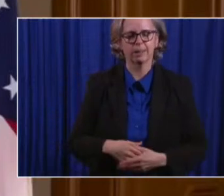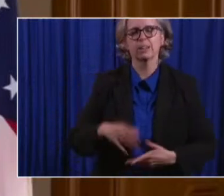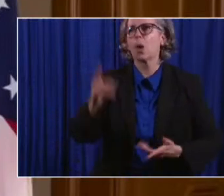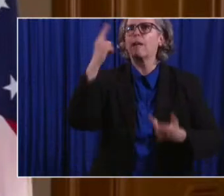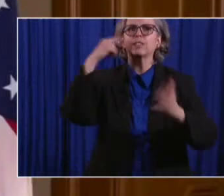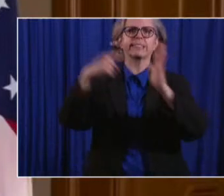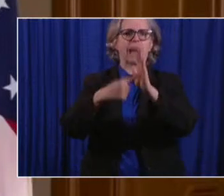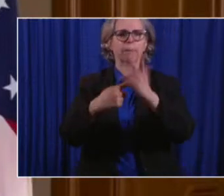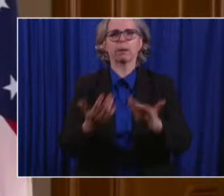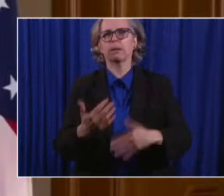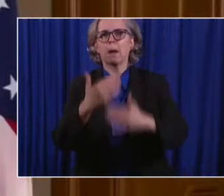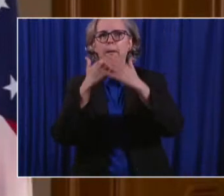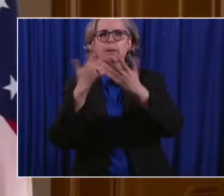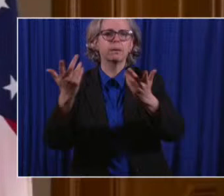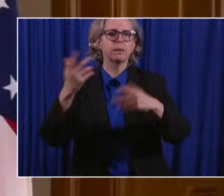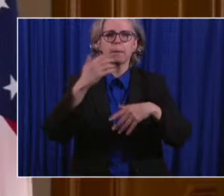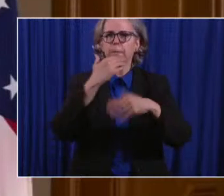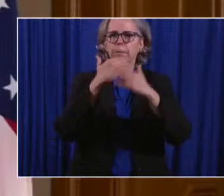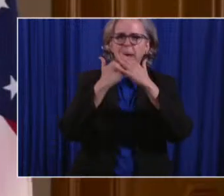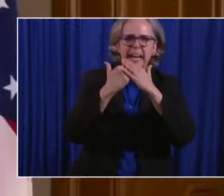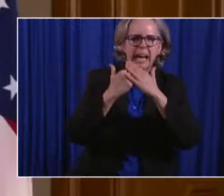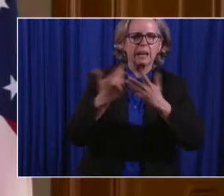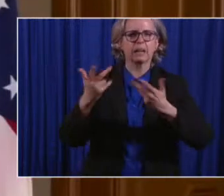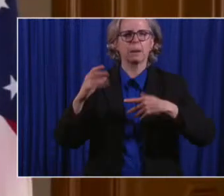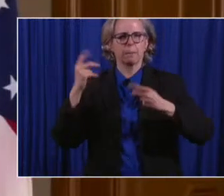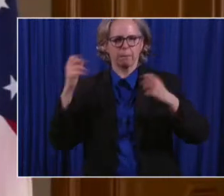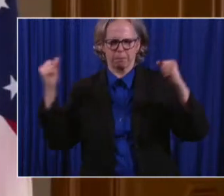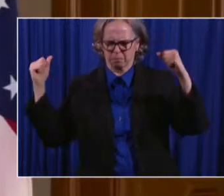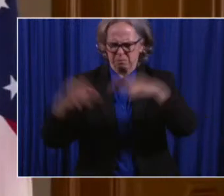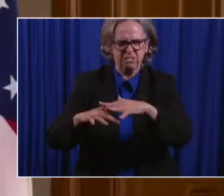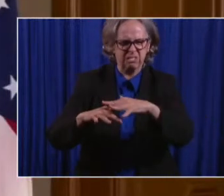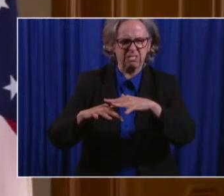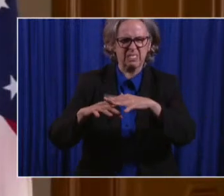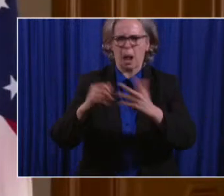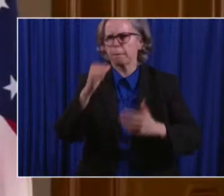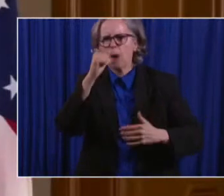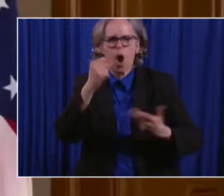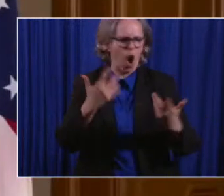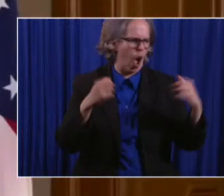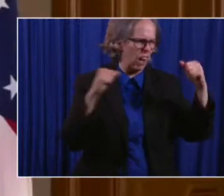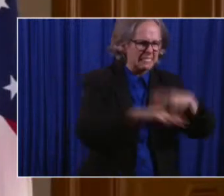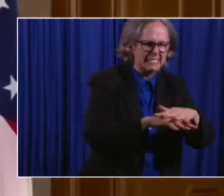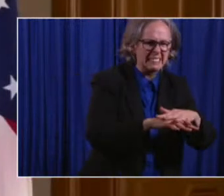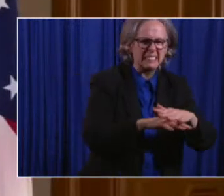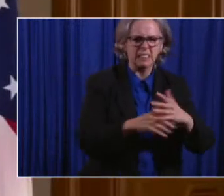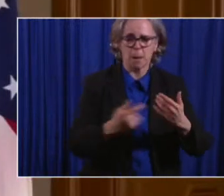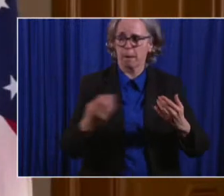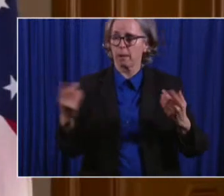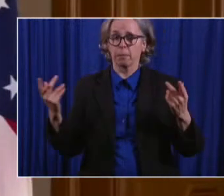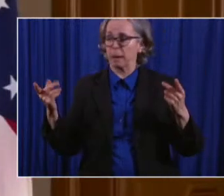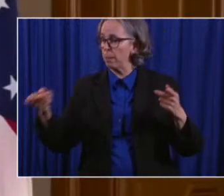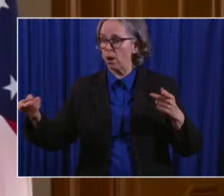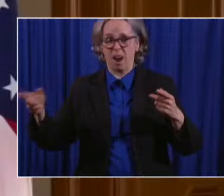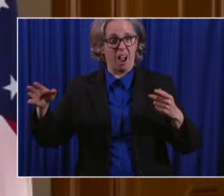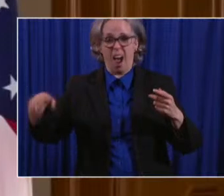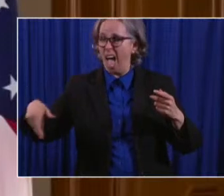inside, and it's crowded, let's just say it's a bar and two people go, one's vaccinated, one's not